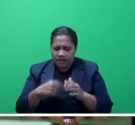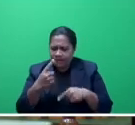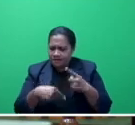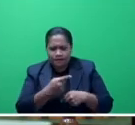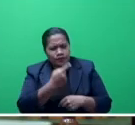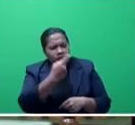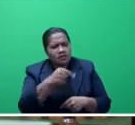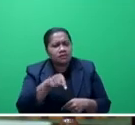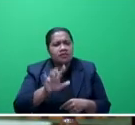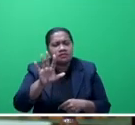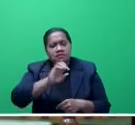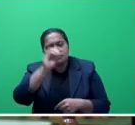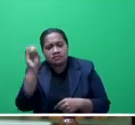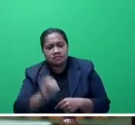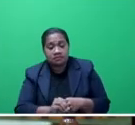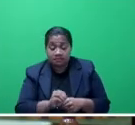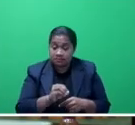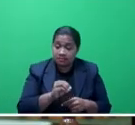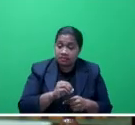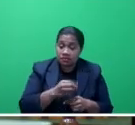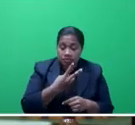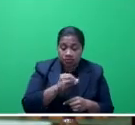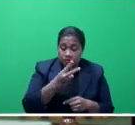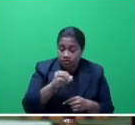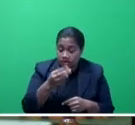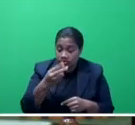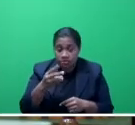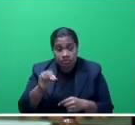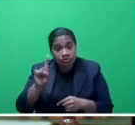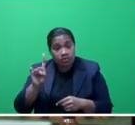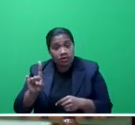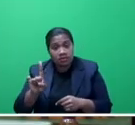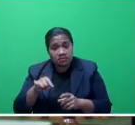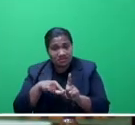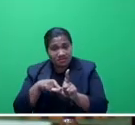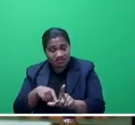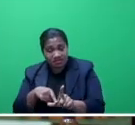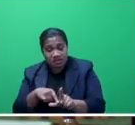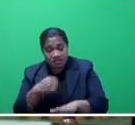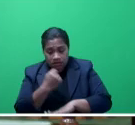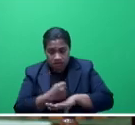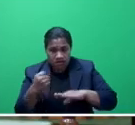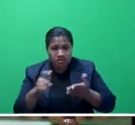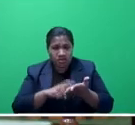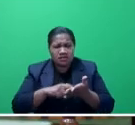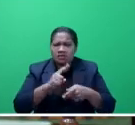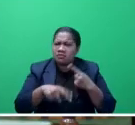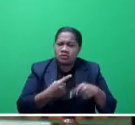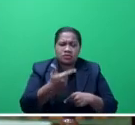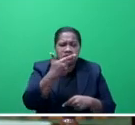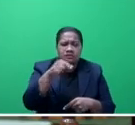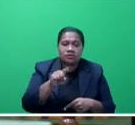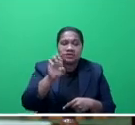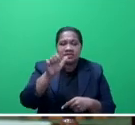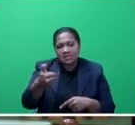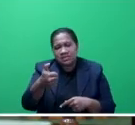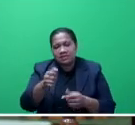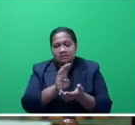11.5% in the 2020-2021 fiscal year, government debt is estimated to be around $7.6 billion